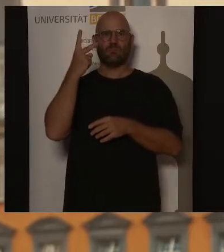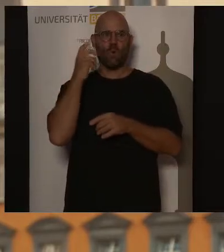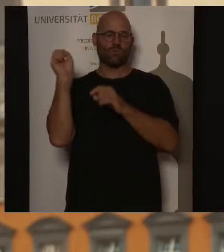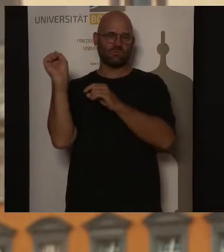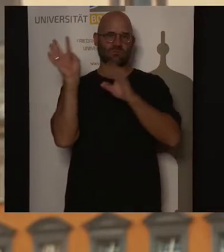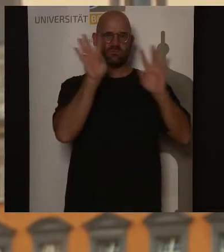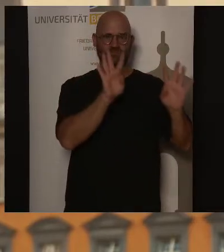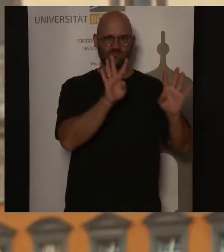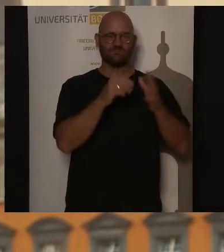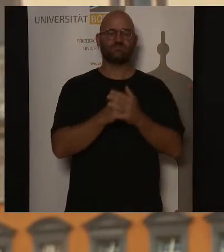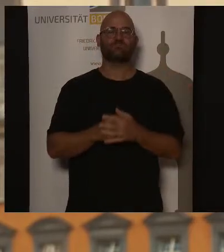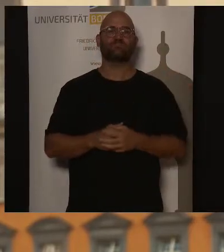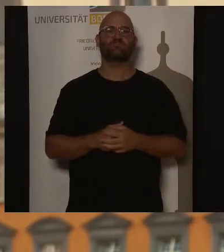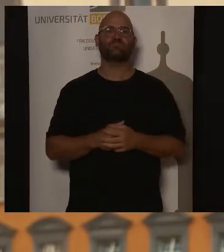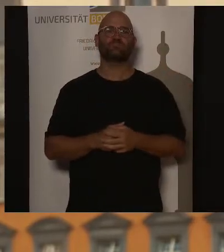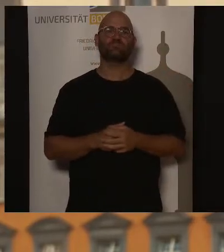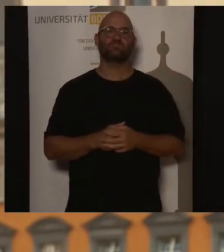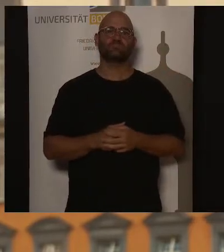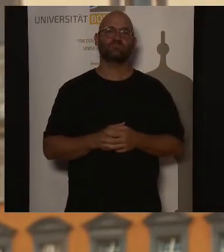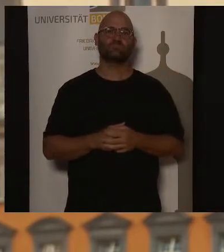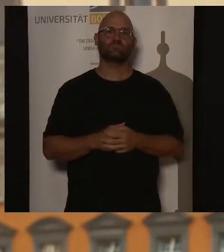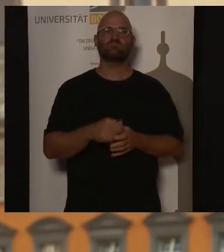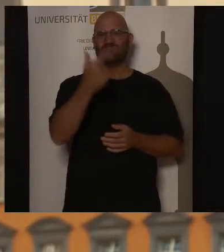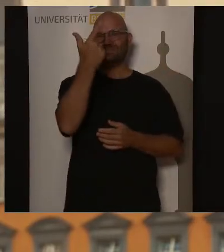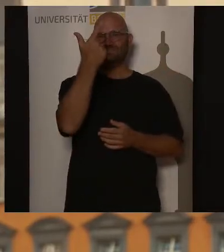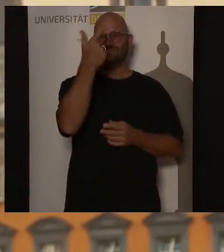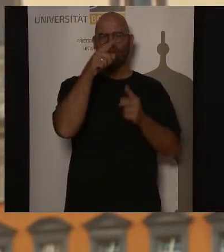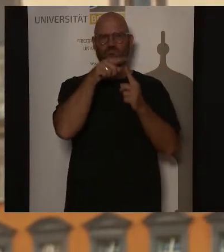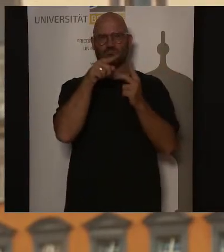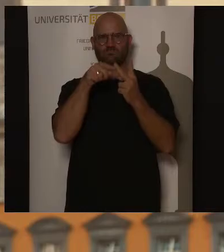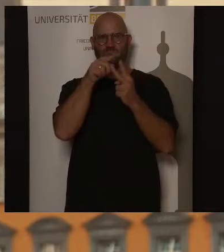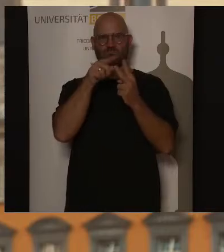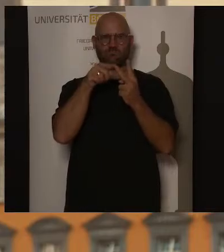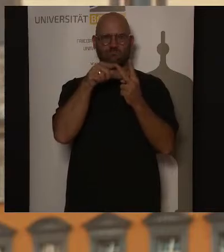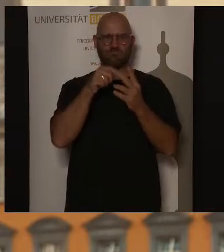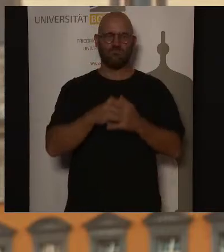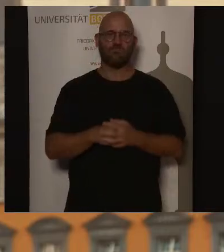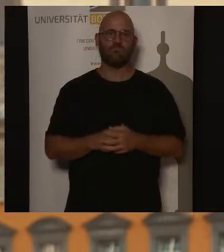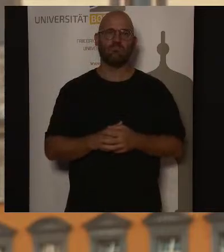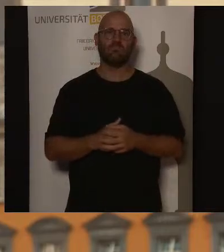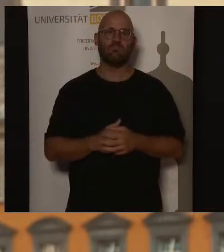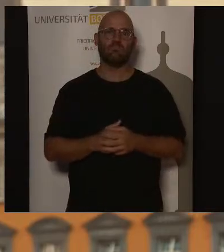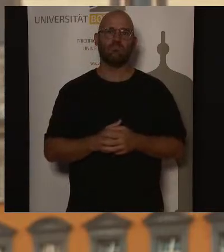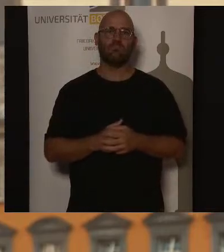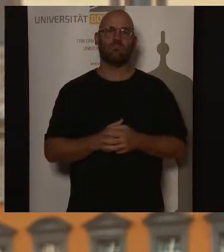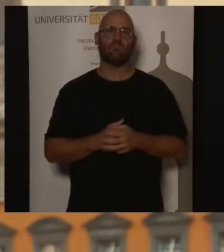concert, excuse me, from the Kammerchor of the university, and they will